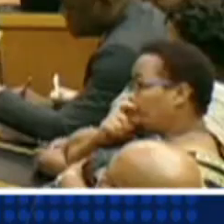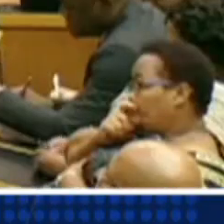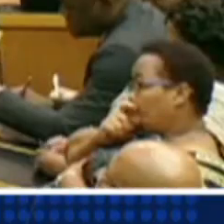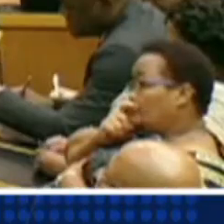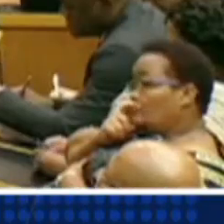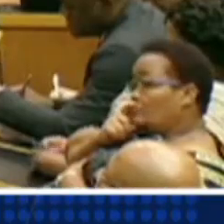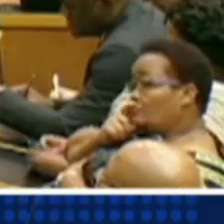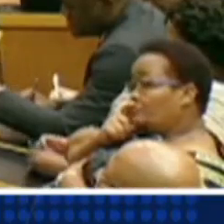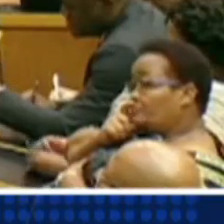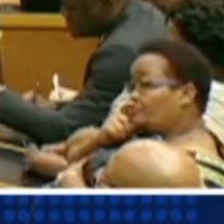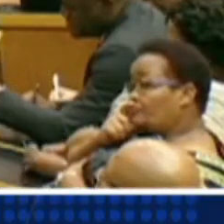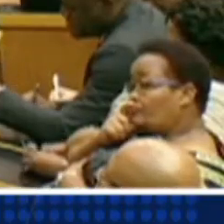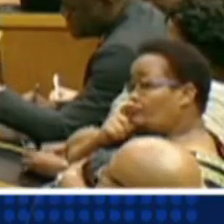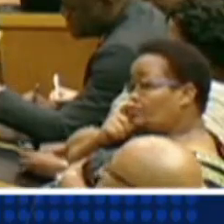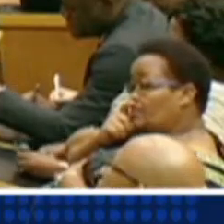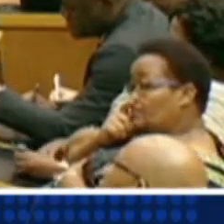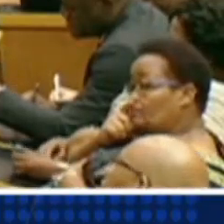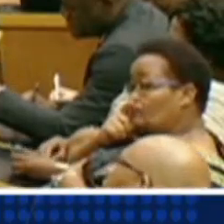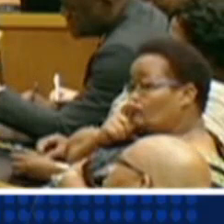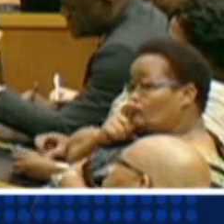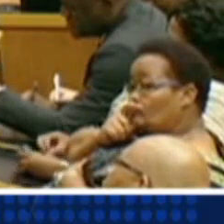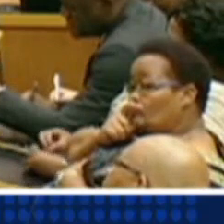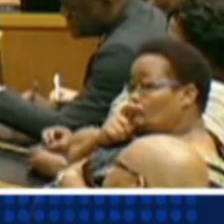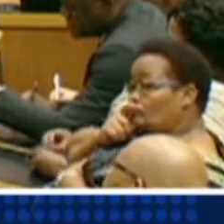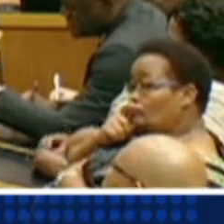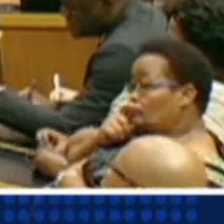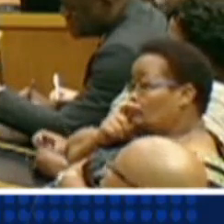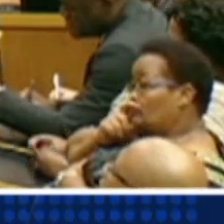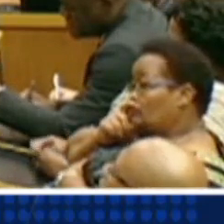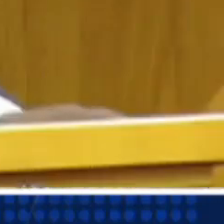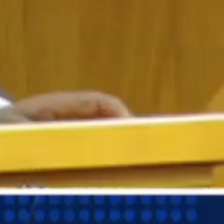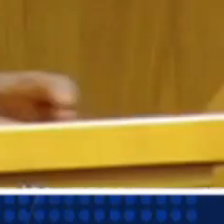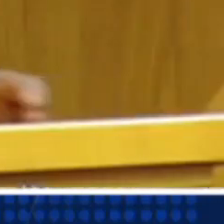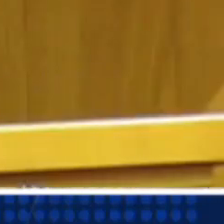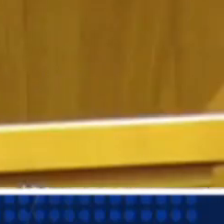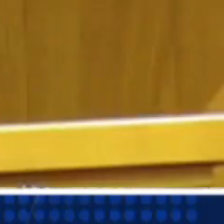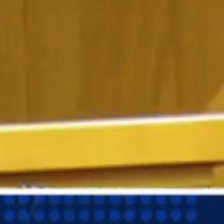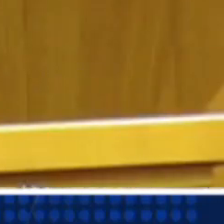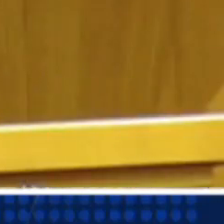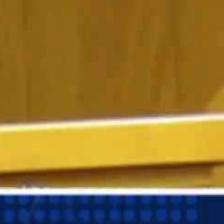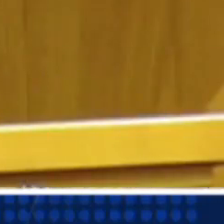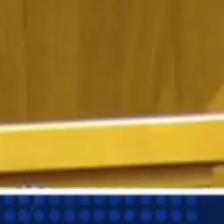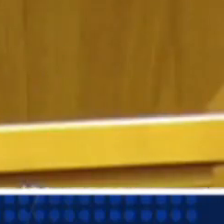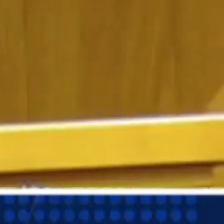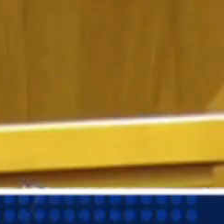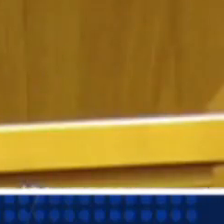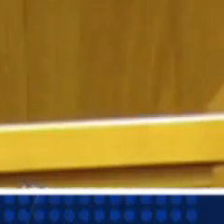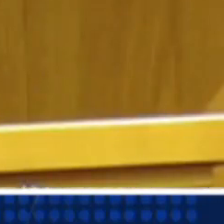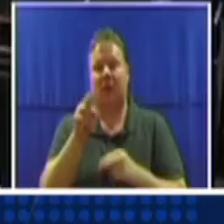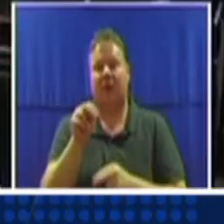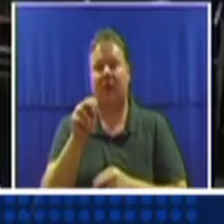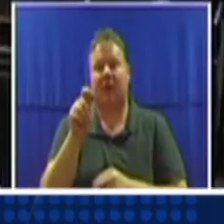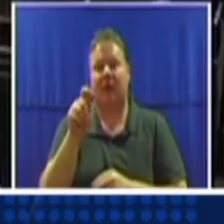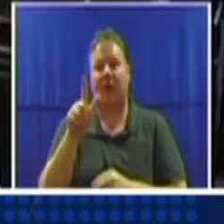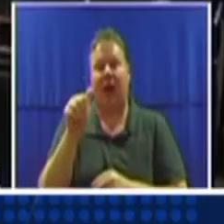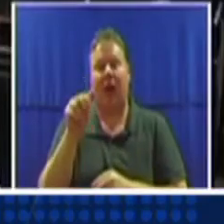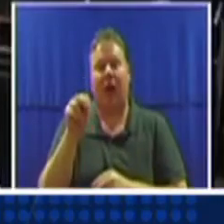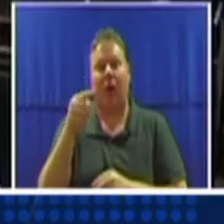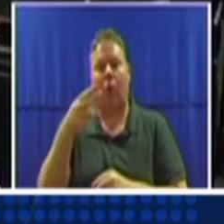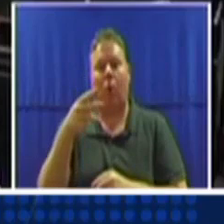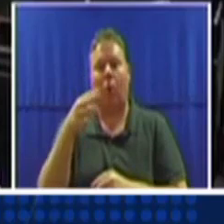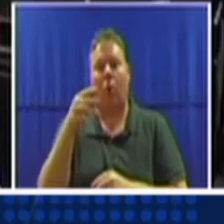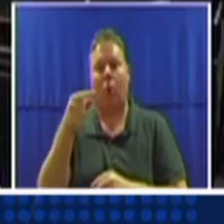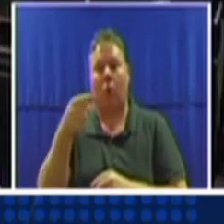up to the debate yesterday. So going forward now, once we hear what which way the vote